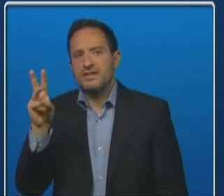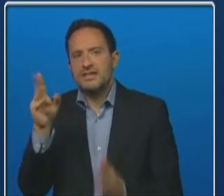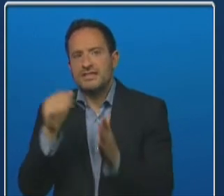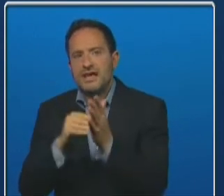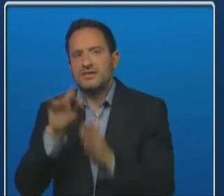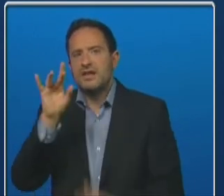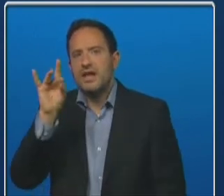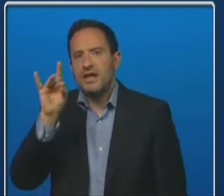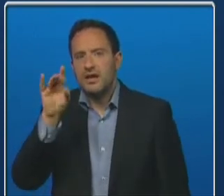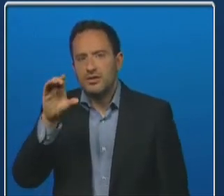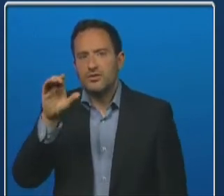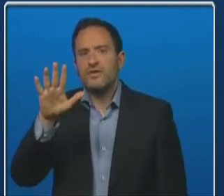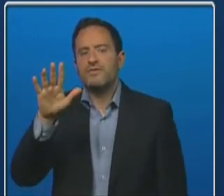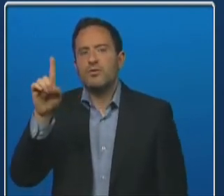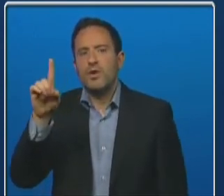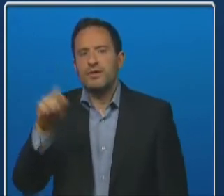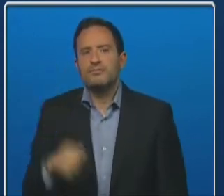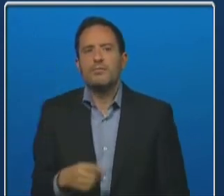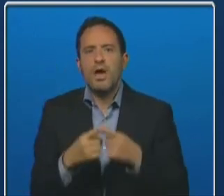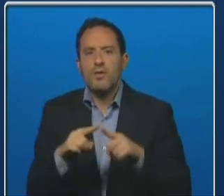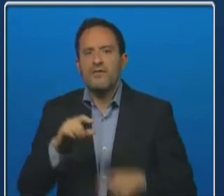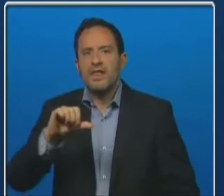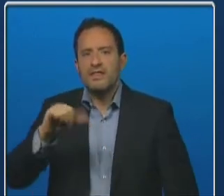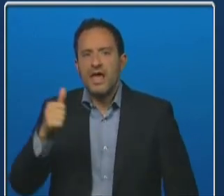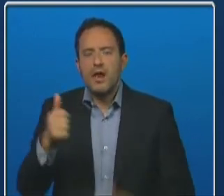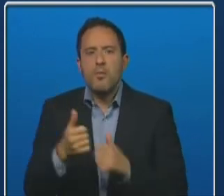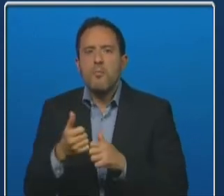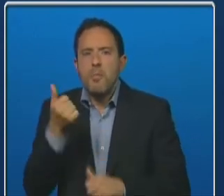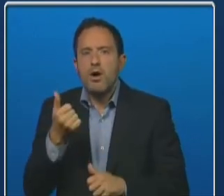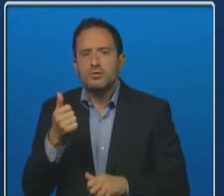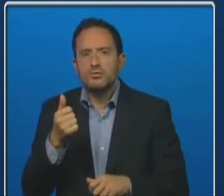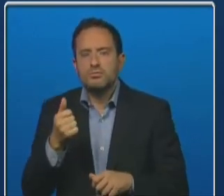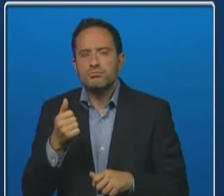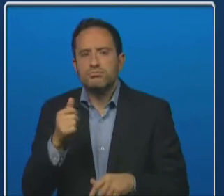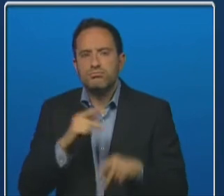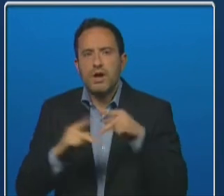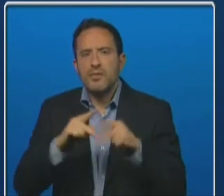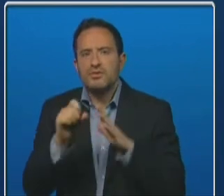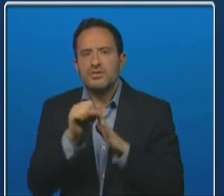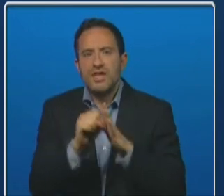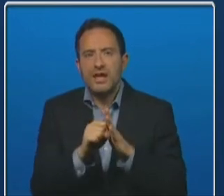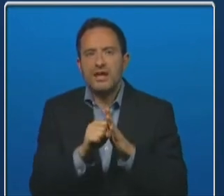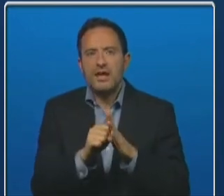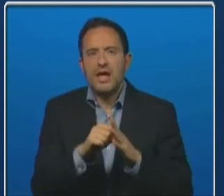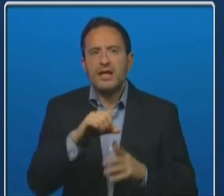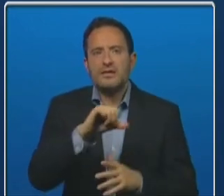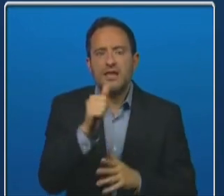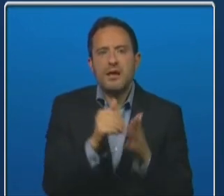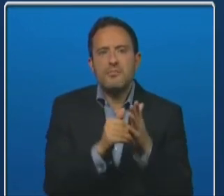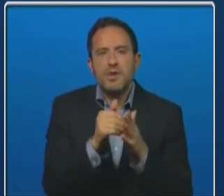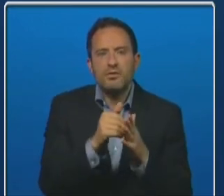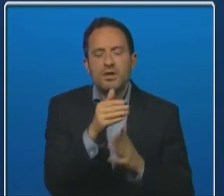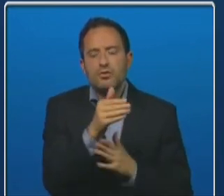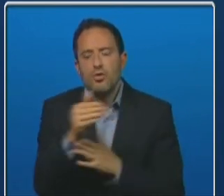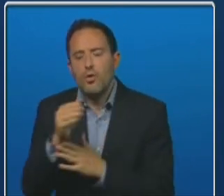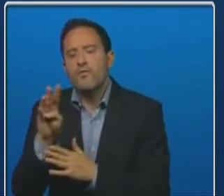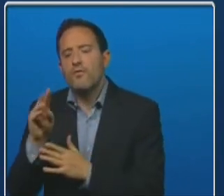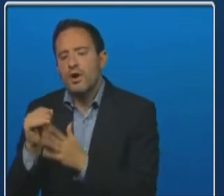576,851. However, the 10 most populous states each had a resident population between 10 and 40 million,